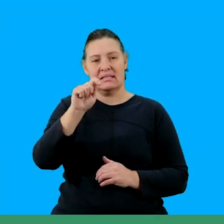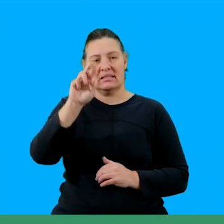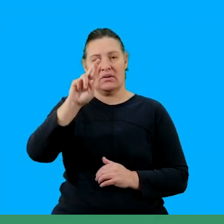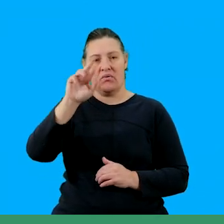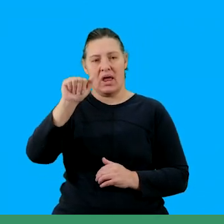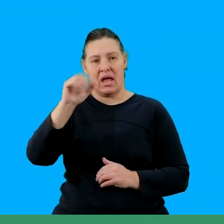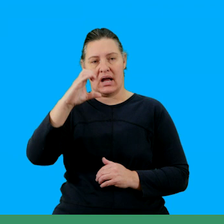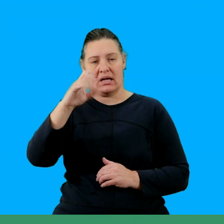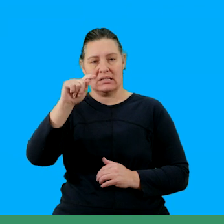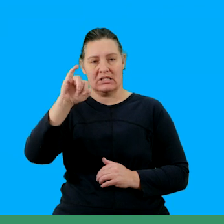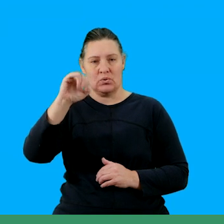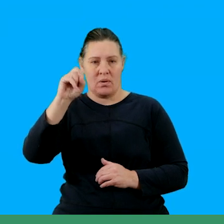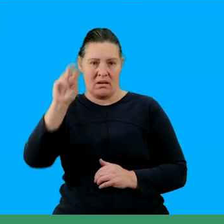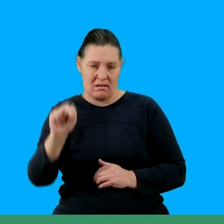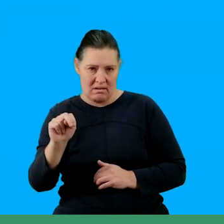platinum.